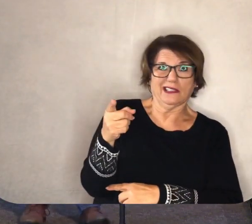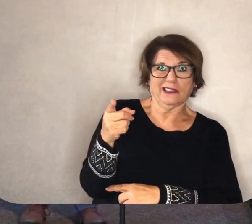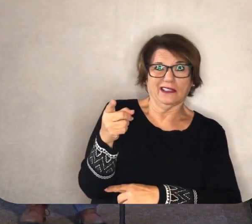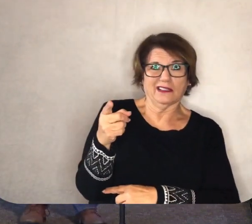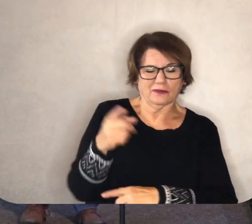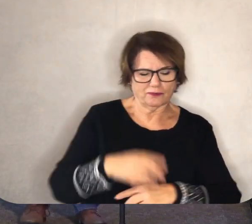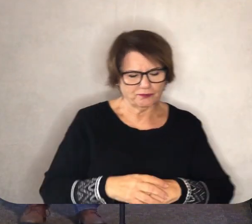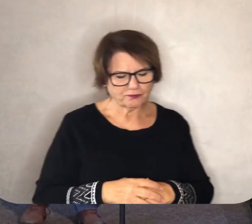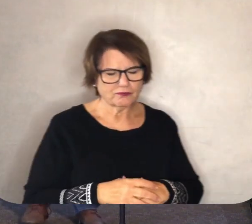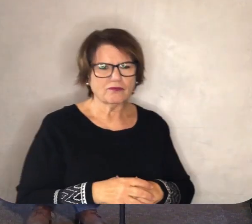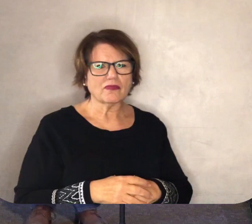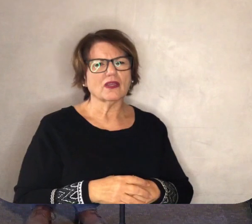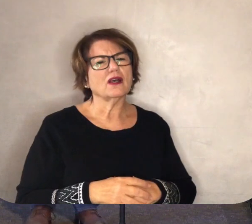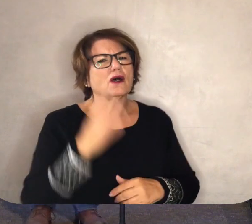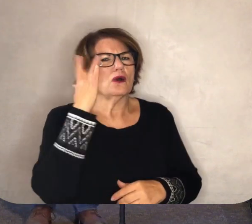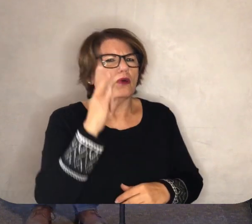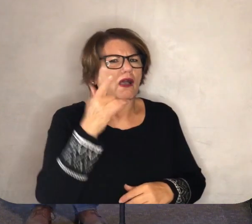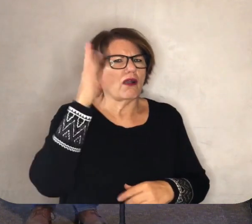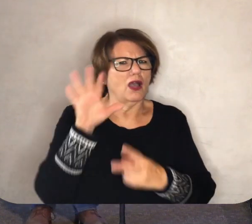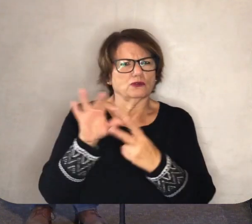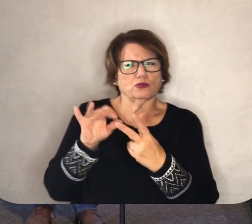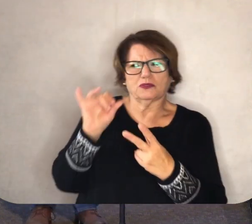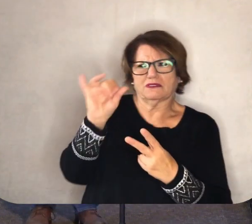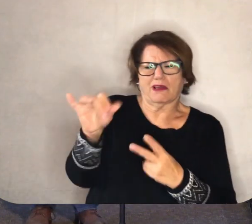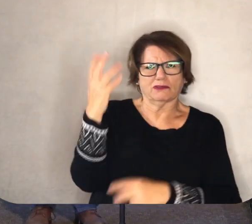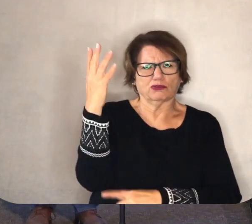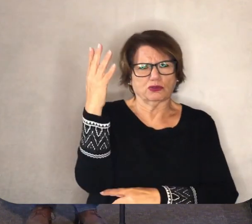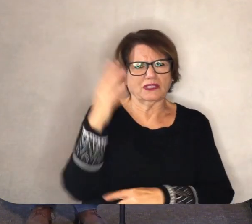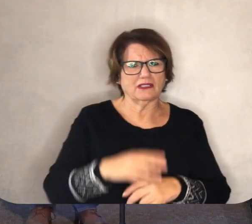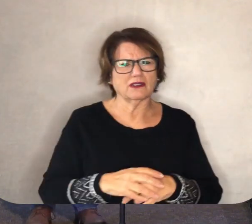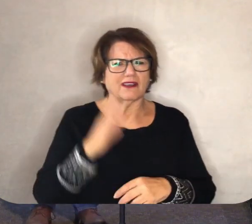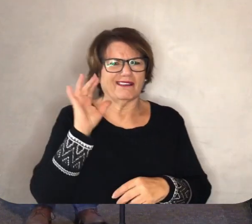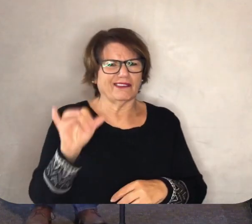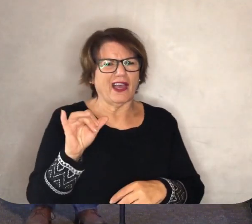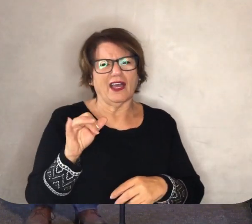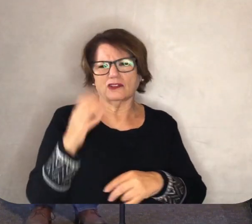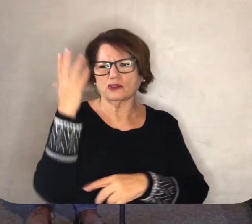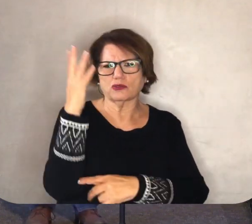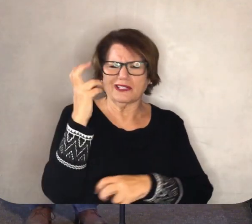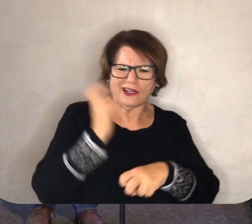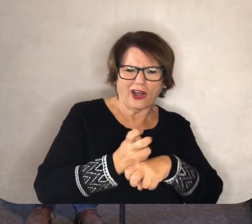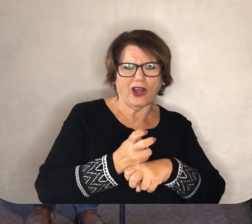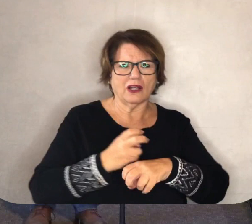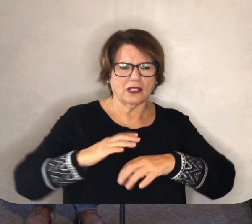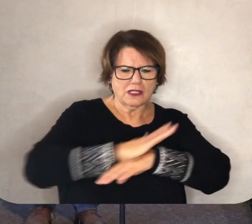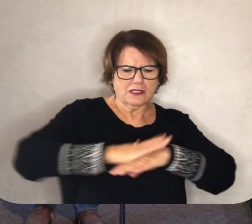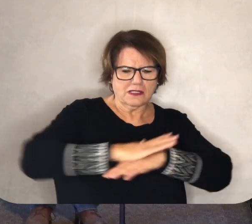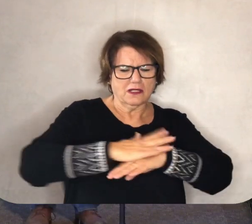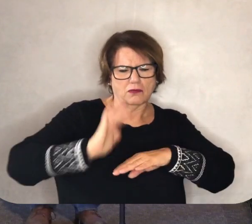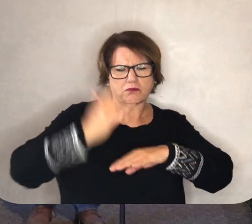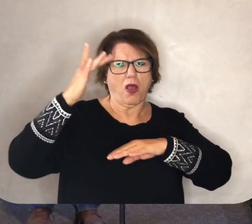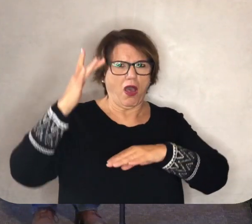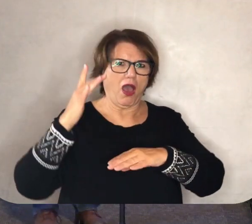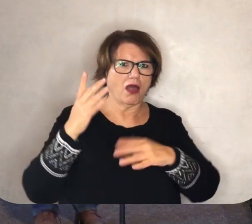Now, there are a number of possible reasons for this choice. The acacia wood is hard. It can receive a high polish, although that wouldn't be especially